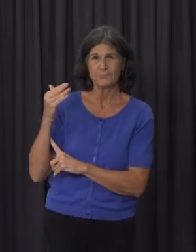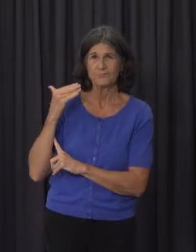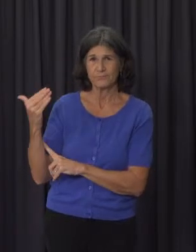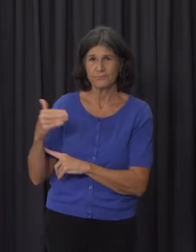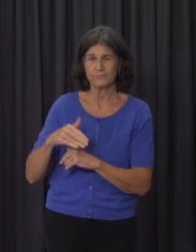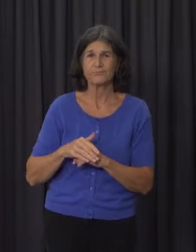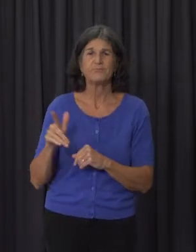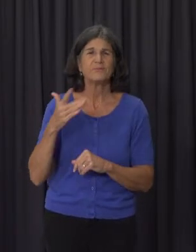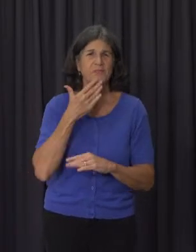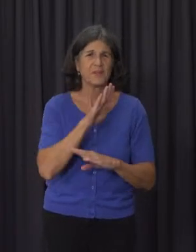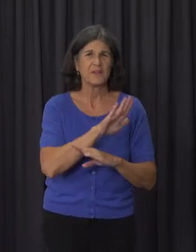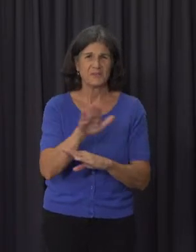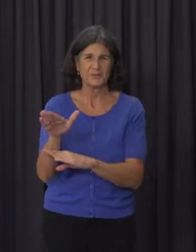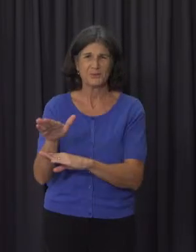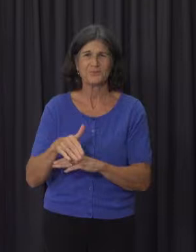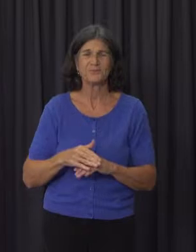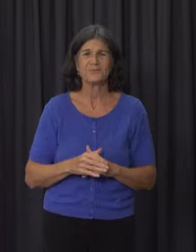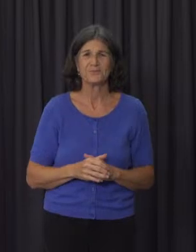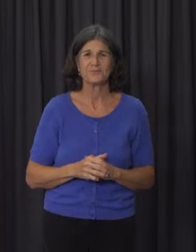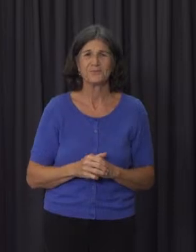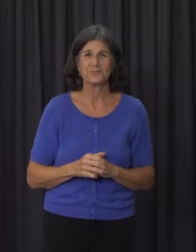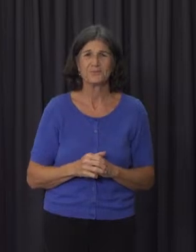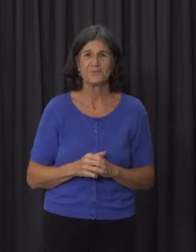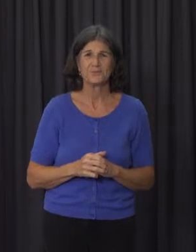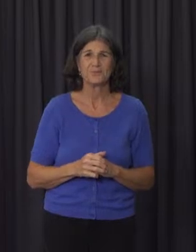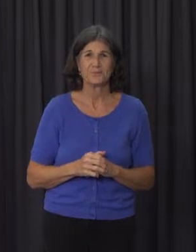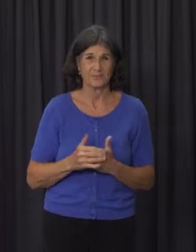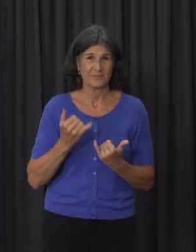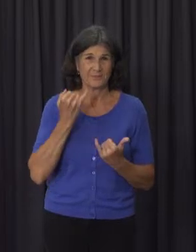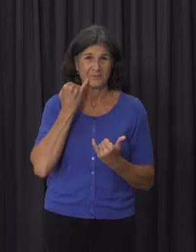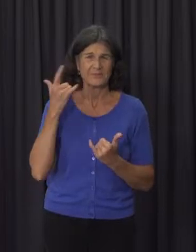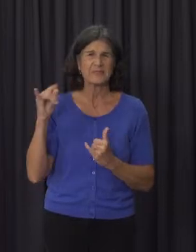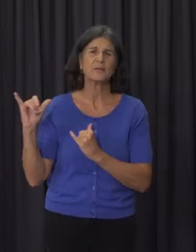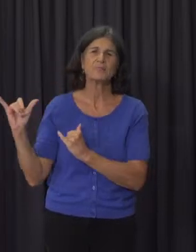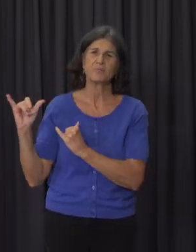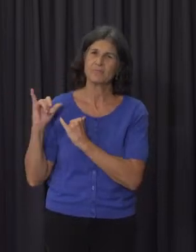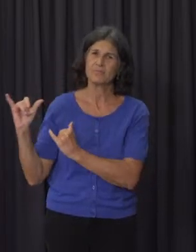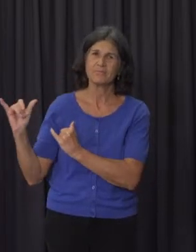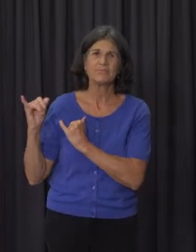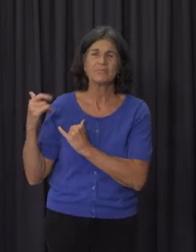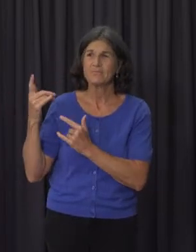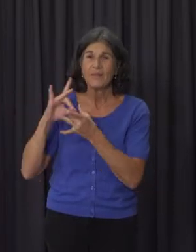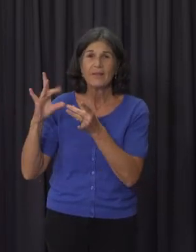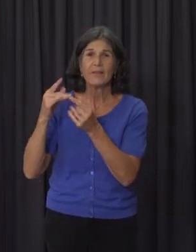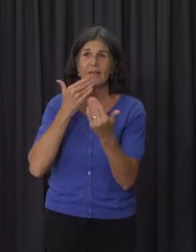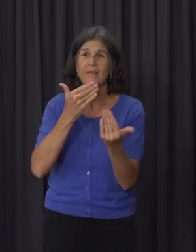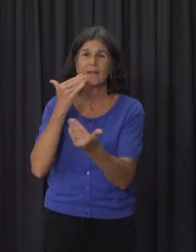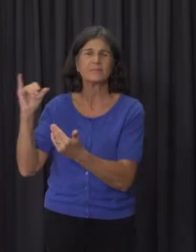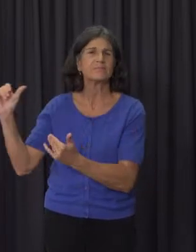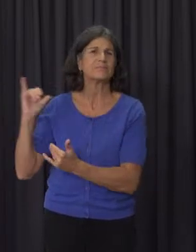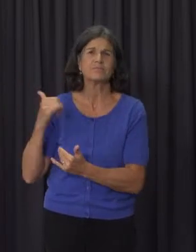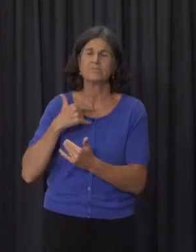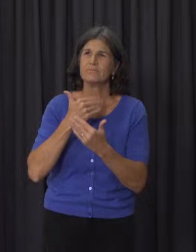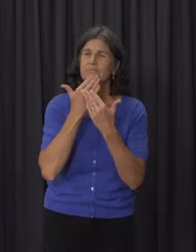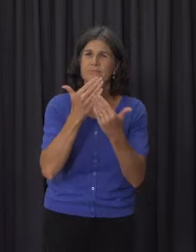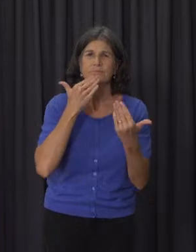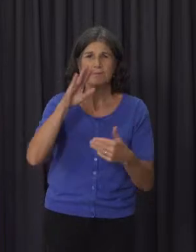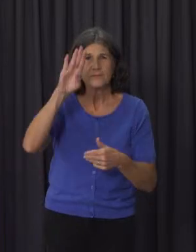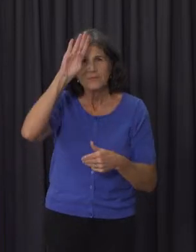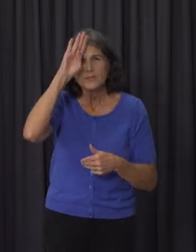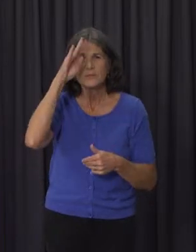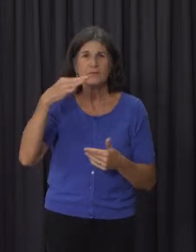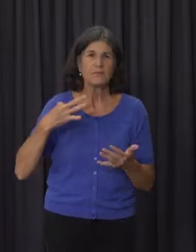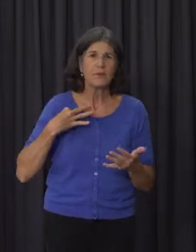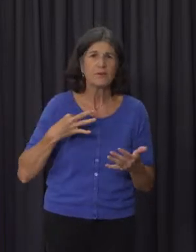thank you to all of the firefighters and all first responders who are working around the clock to keep Albertans safe. I also want to